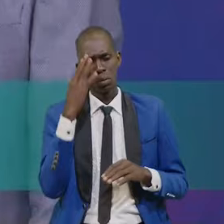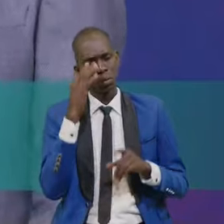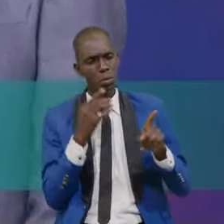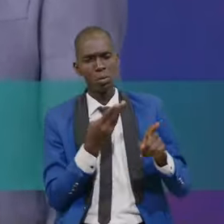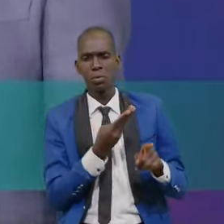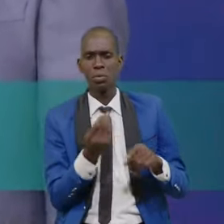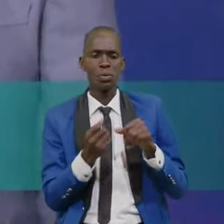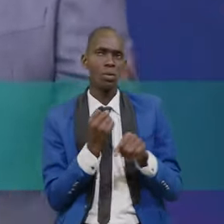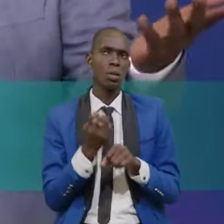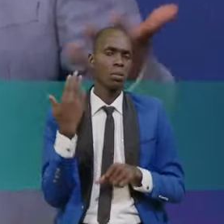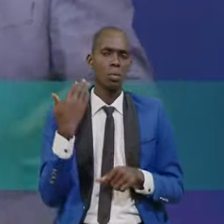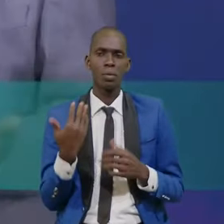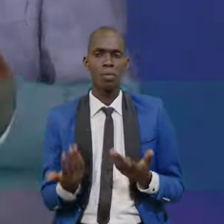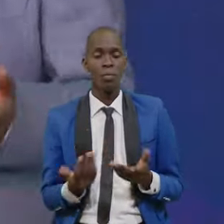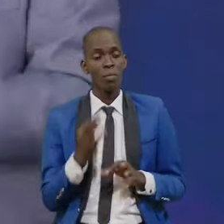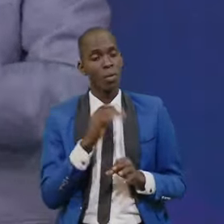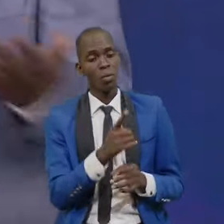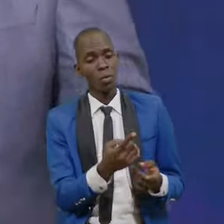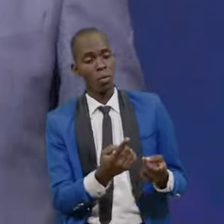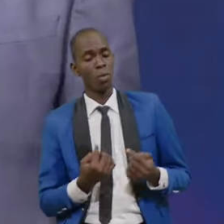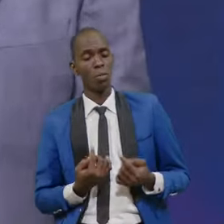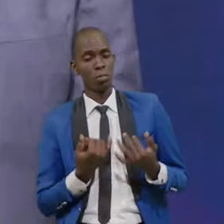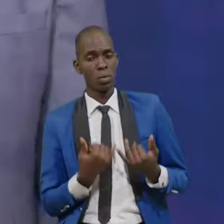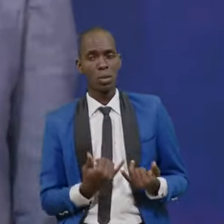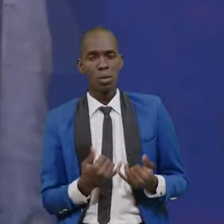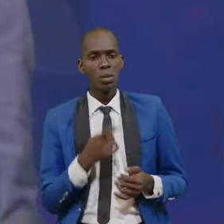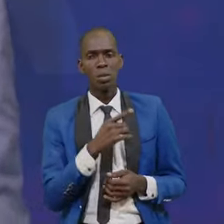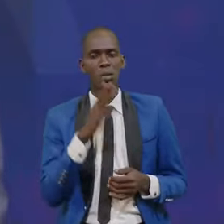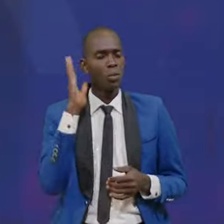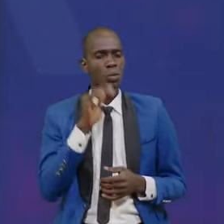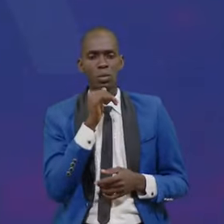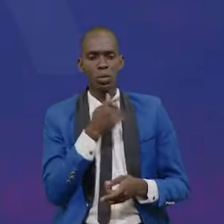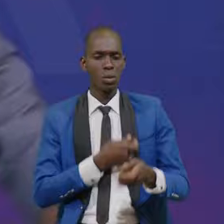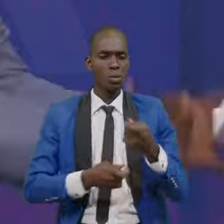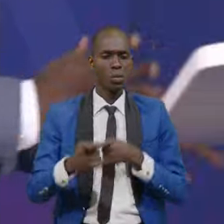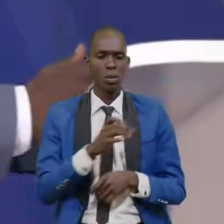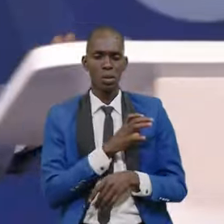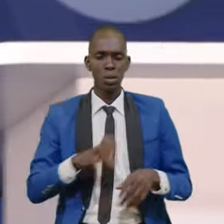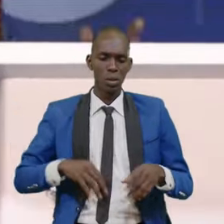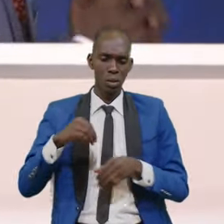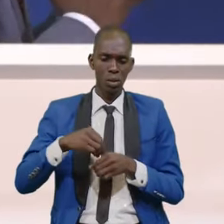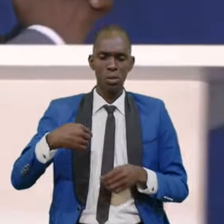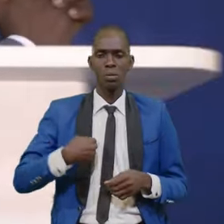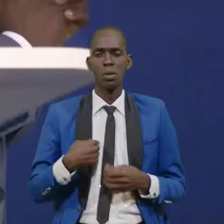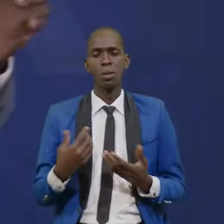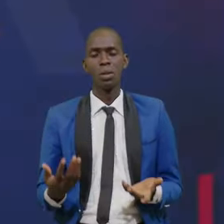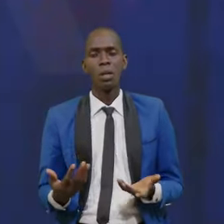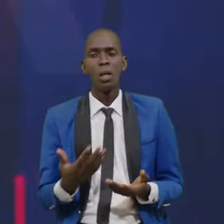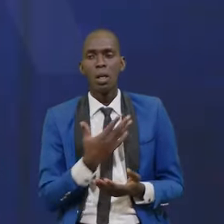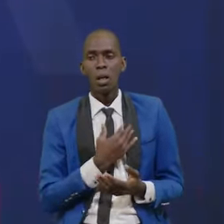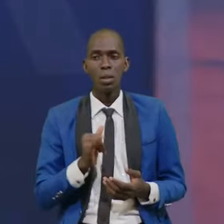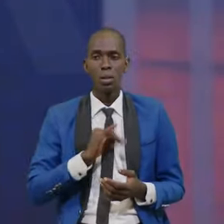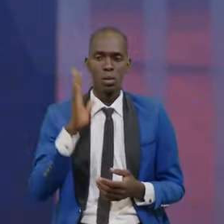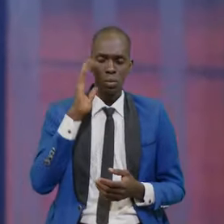ago. And so if he comes there, he's not going to replace Christ. And then I'll say that lady